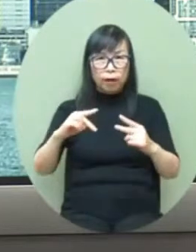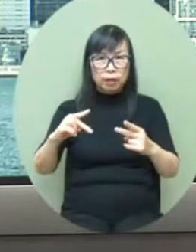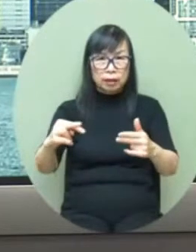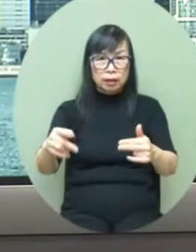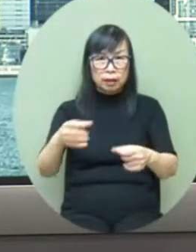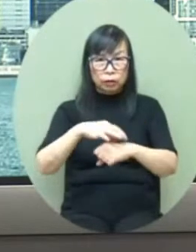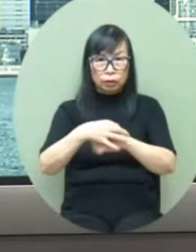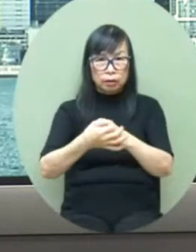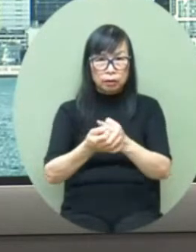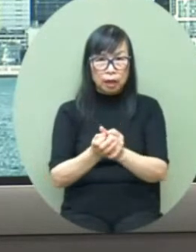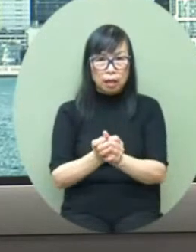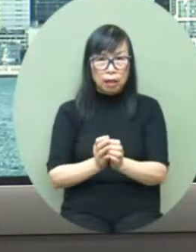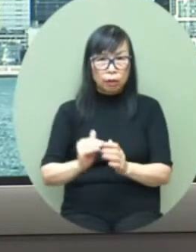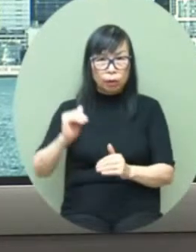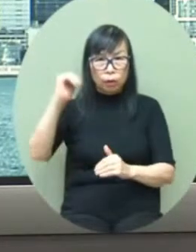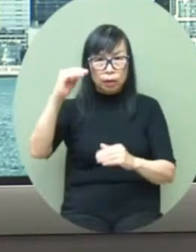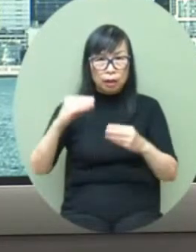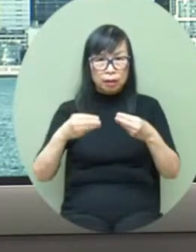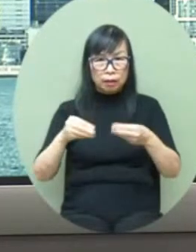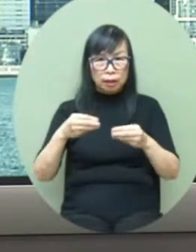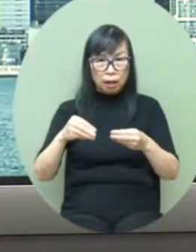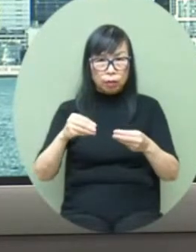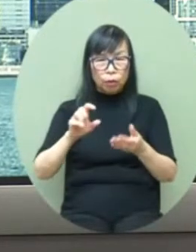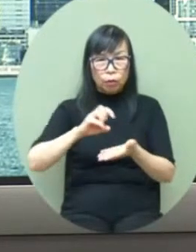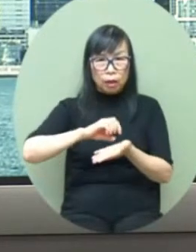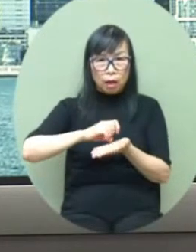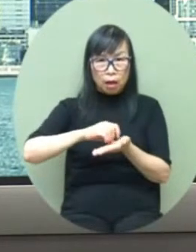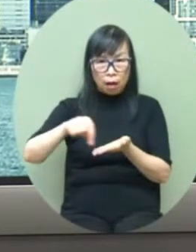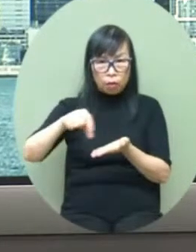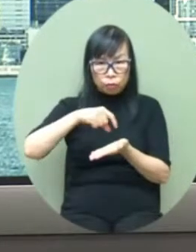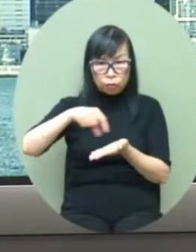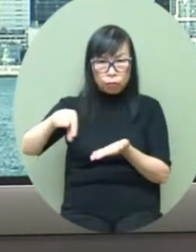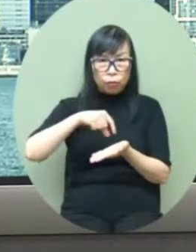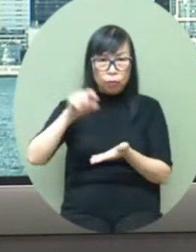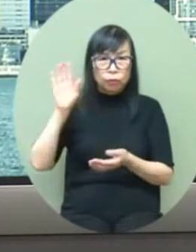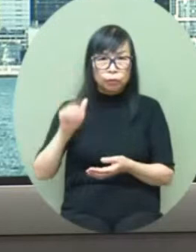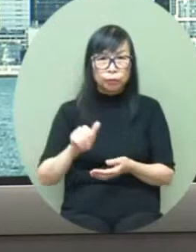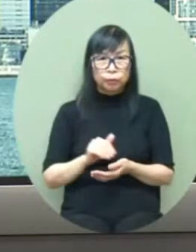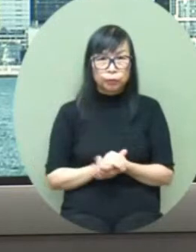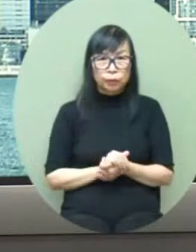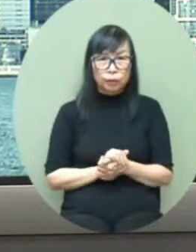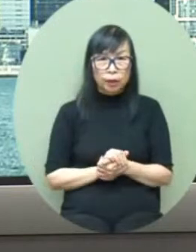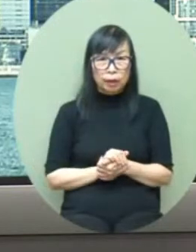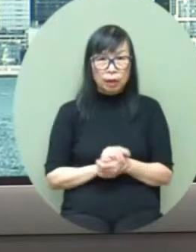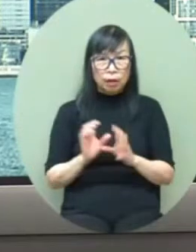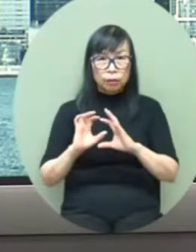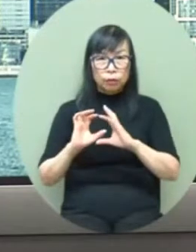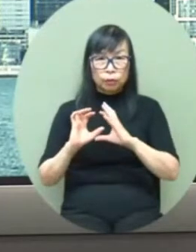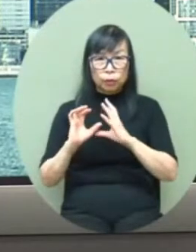systems. Two, and how to develop Hong Kong into a